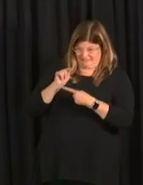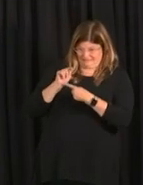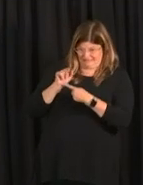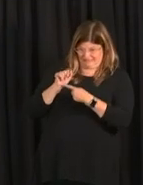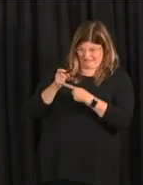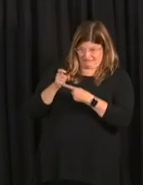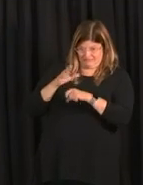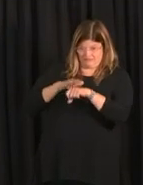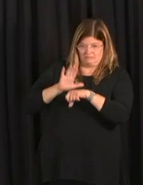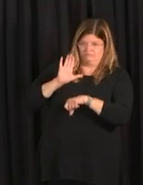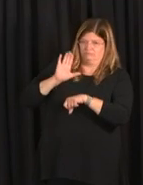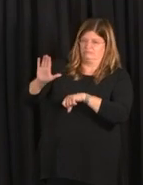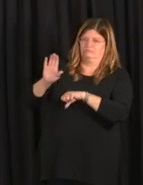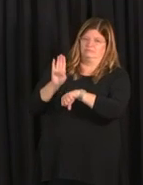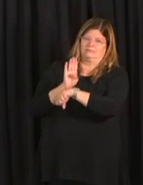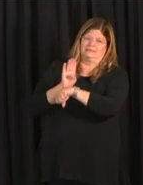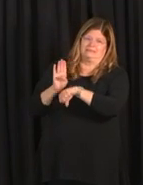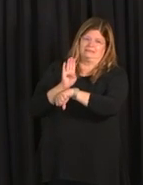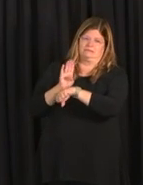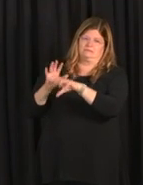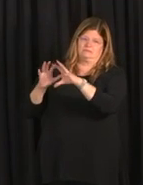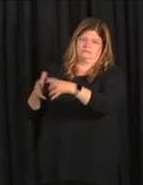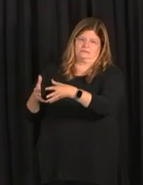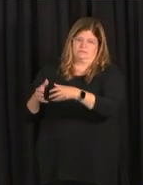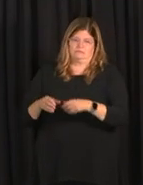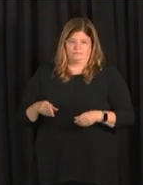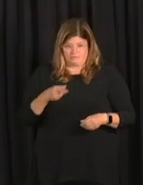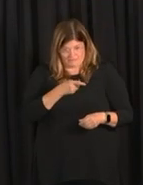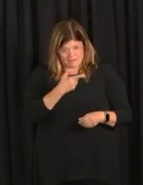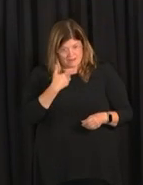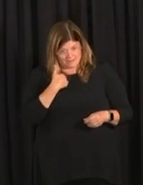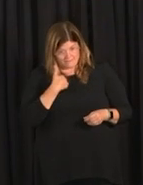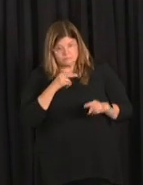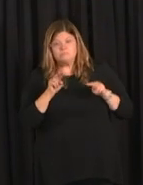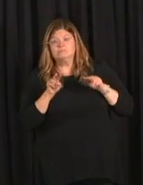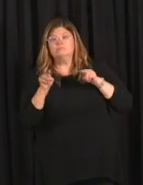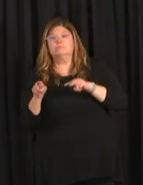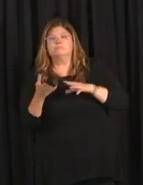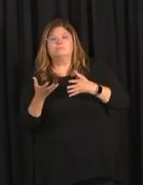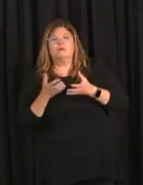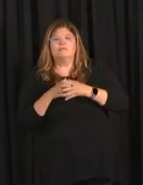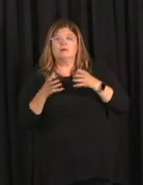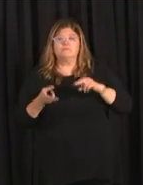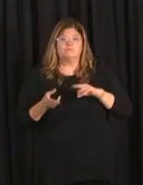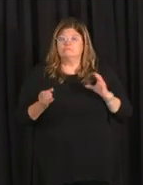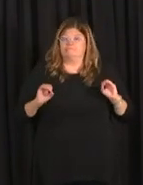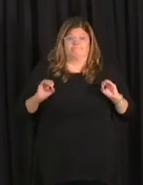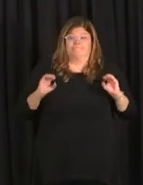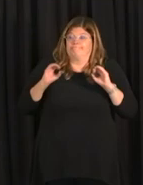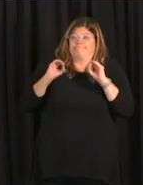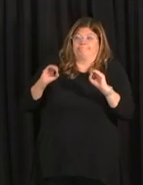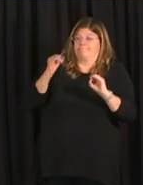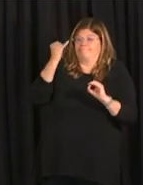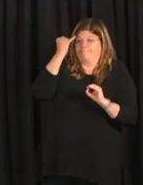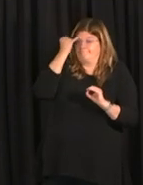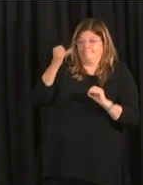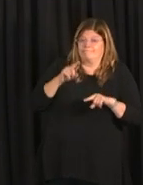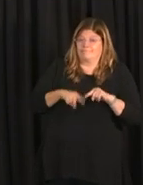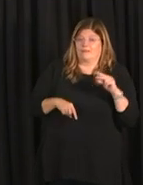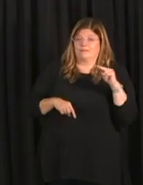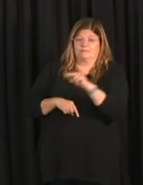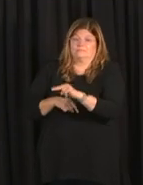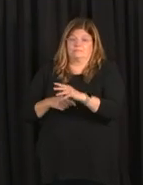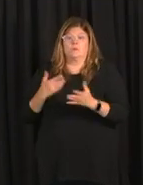on businesses? yes. And so do you have an anticipation of how much it might go up? No. Do you